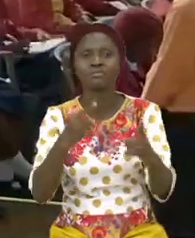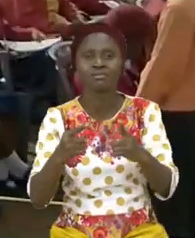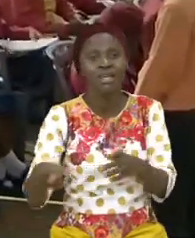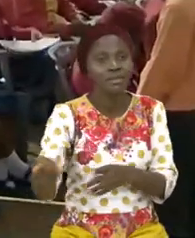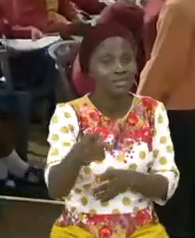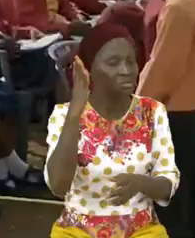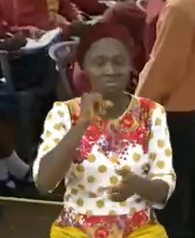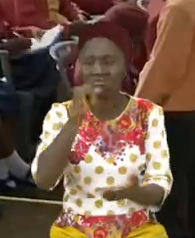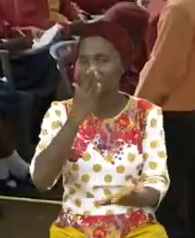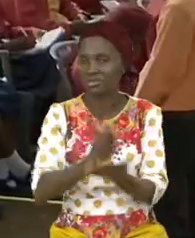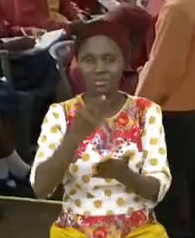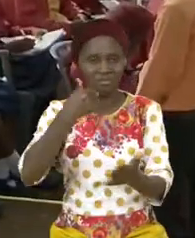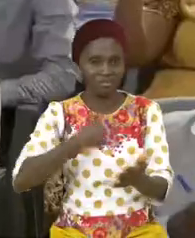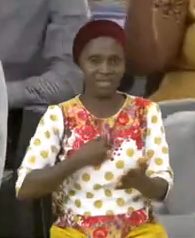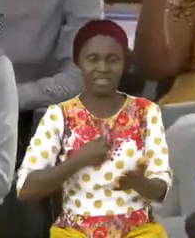will not stop me.